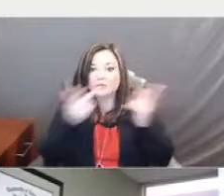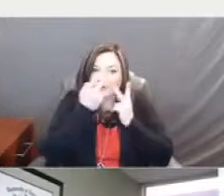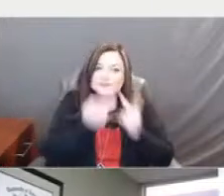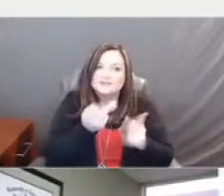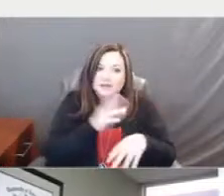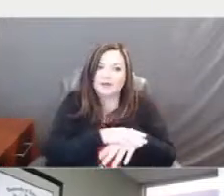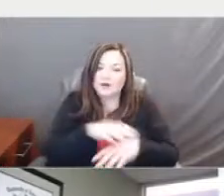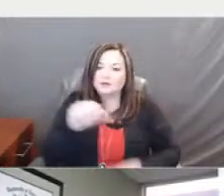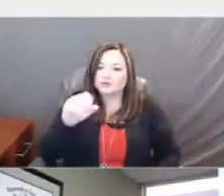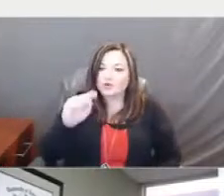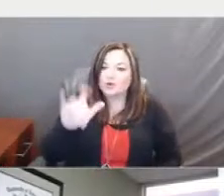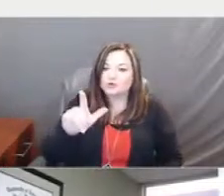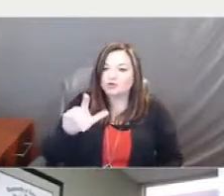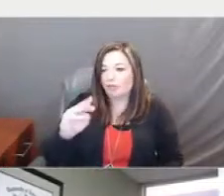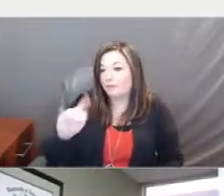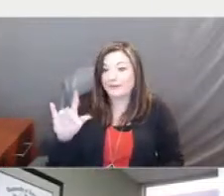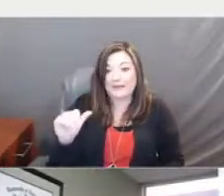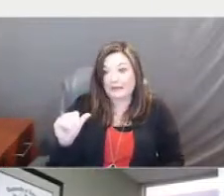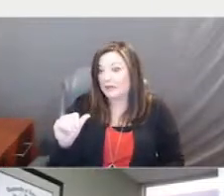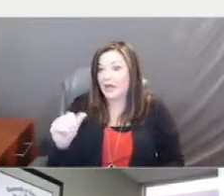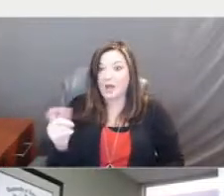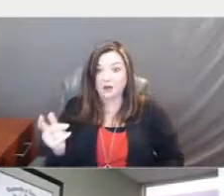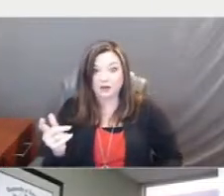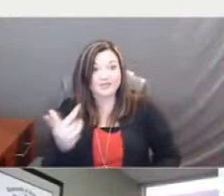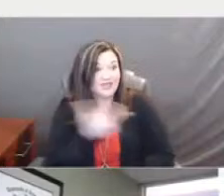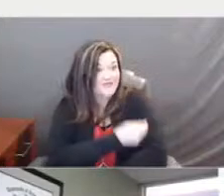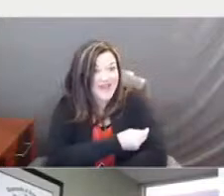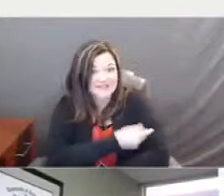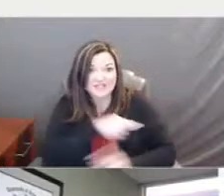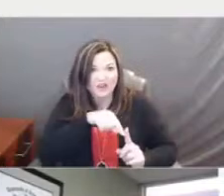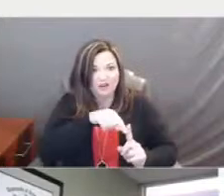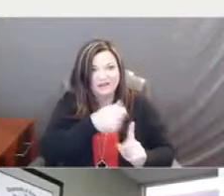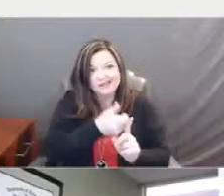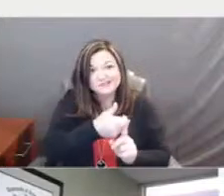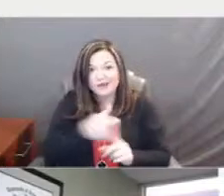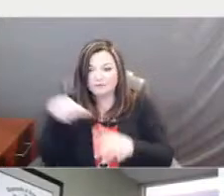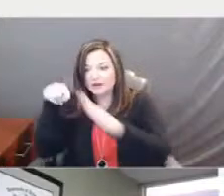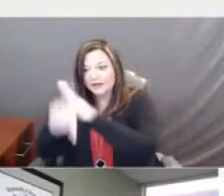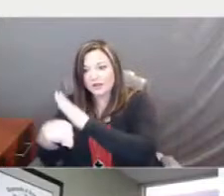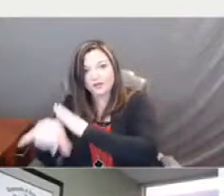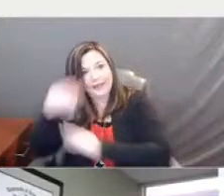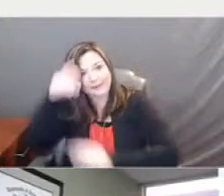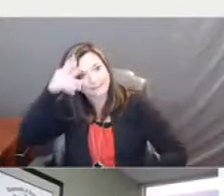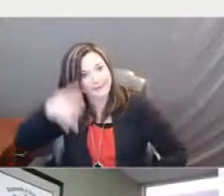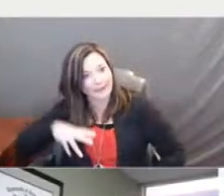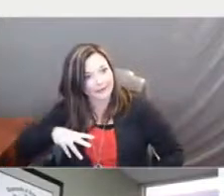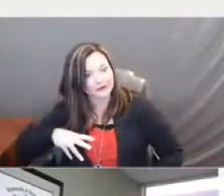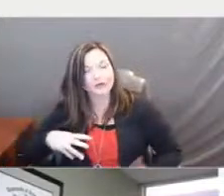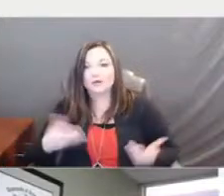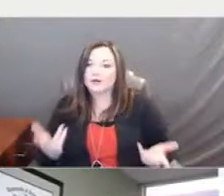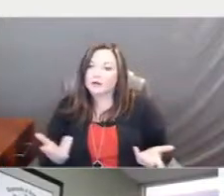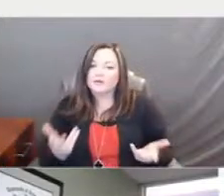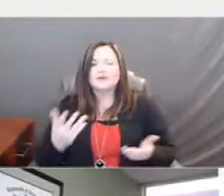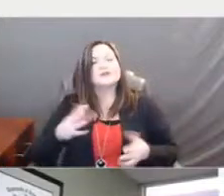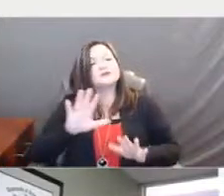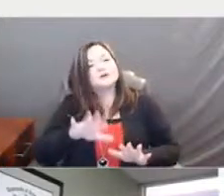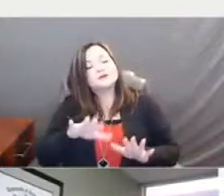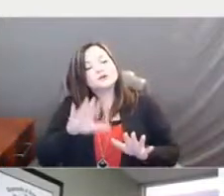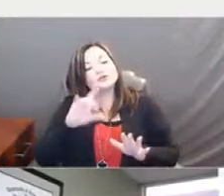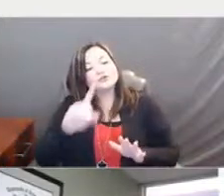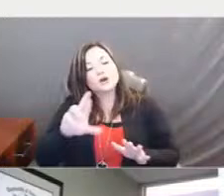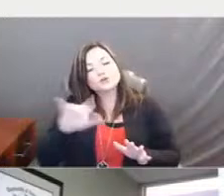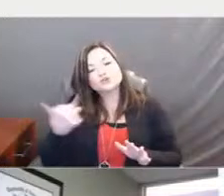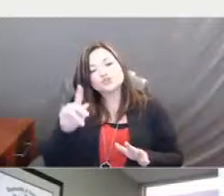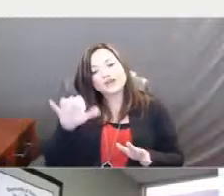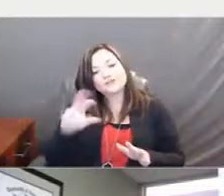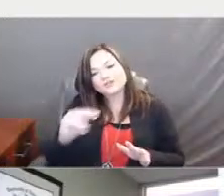lot of people are saying the vaccine killed him. So, Dr. Jefferson, can you address that? What would you say to someone who